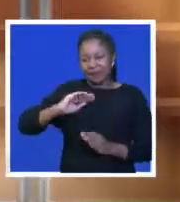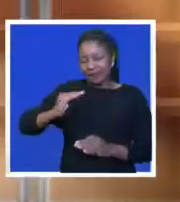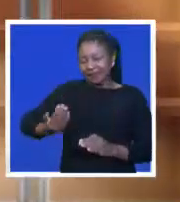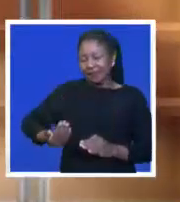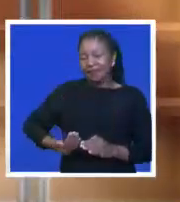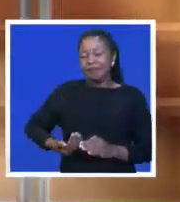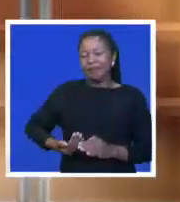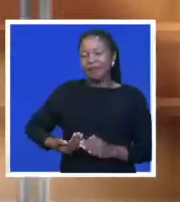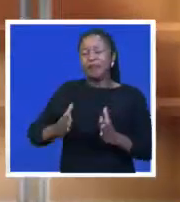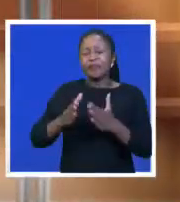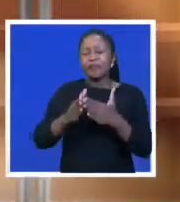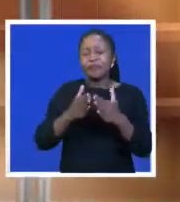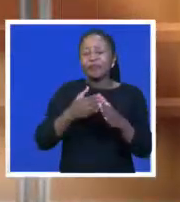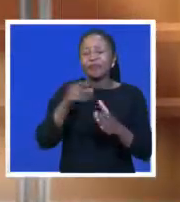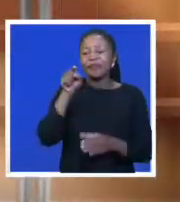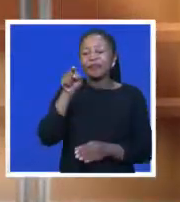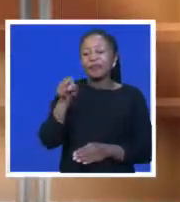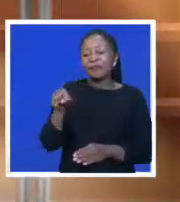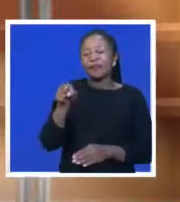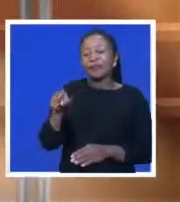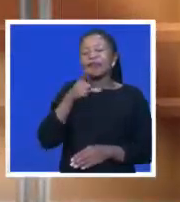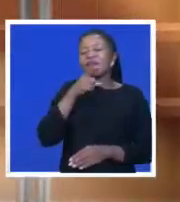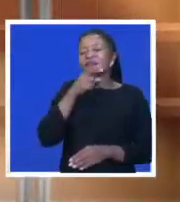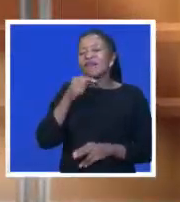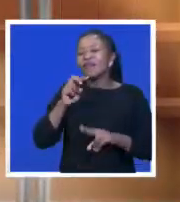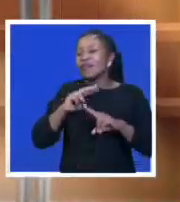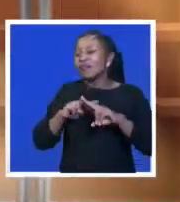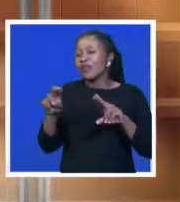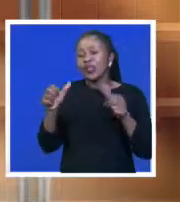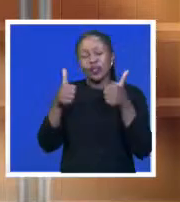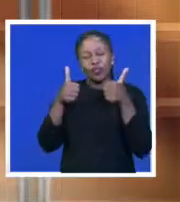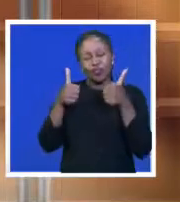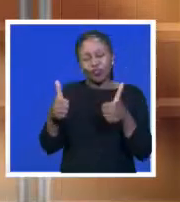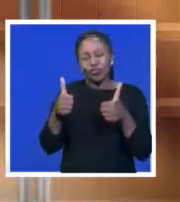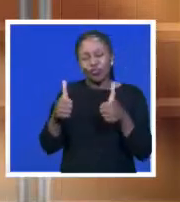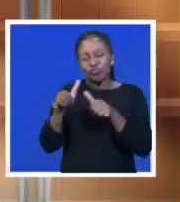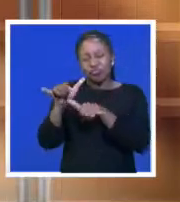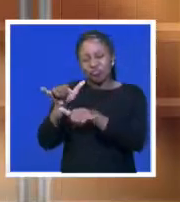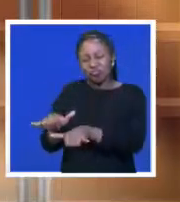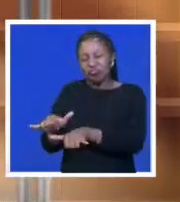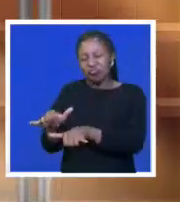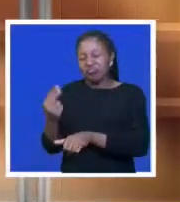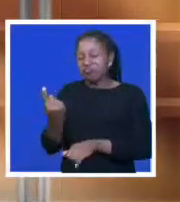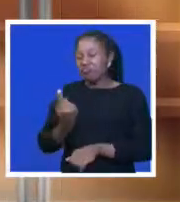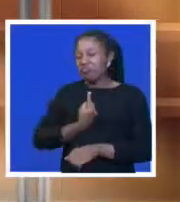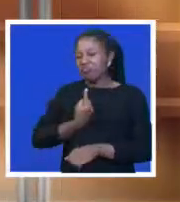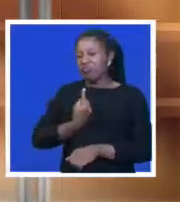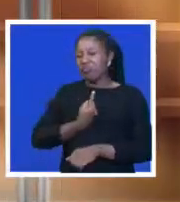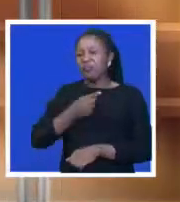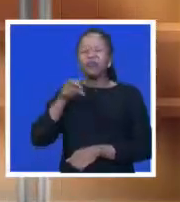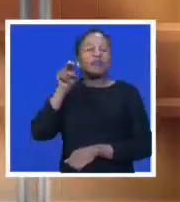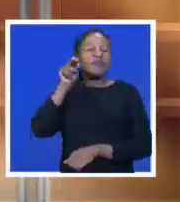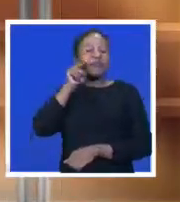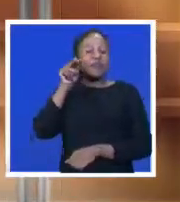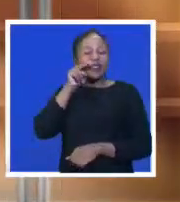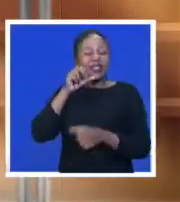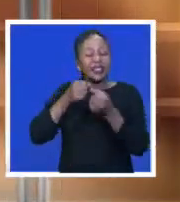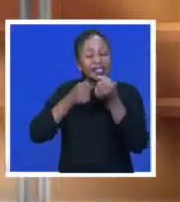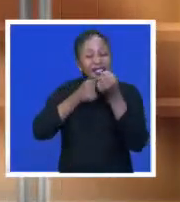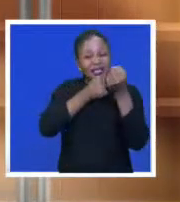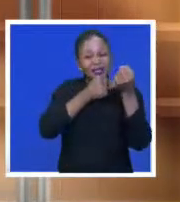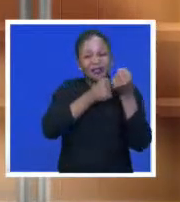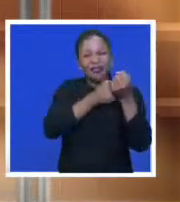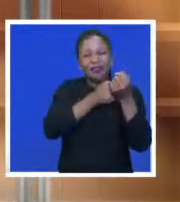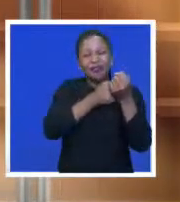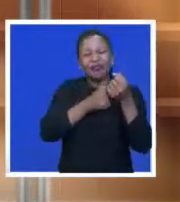to be alone. So he made him a helper to help him look after the big Garden